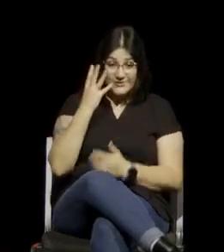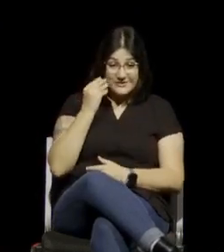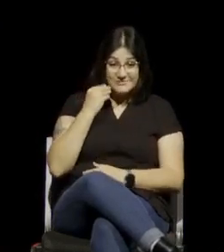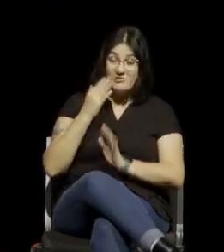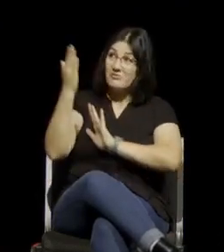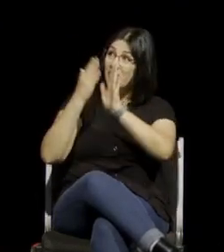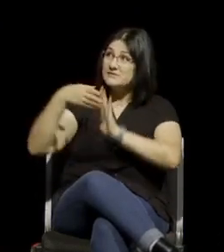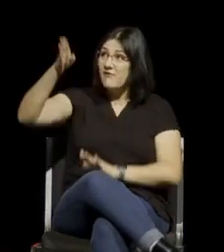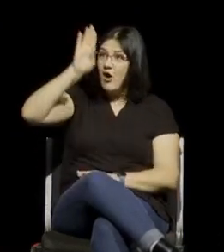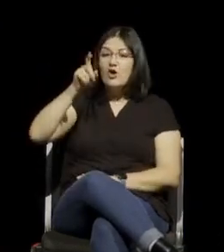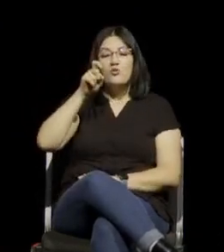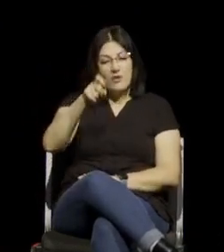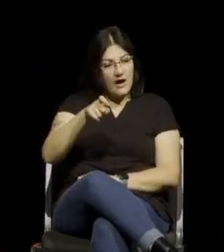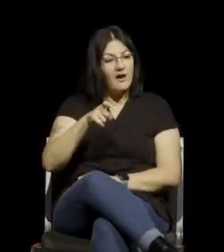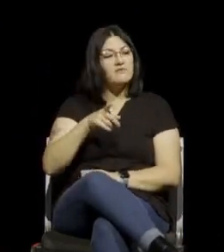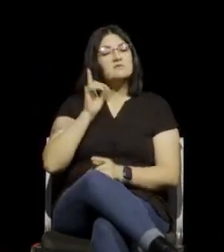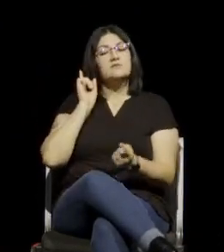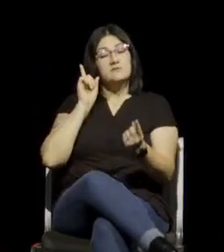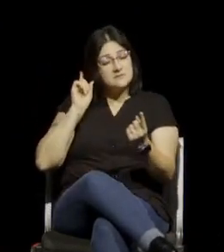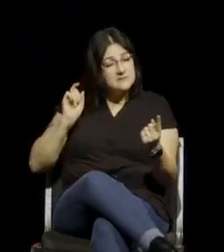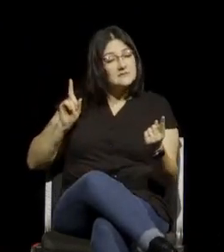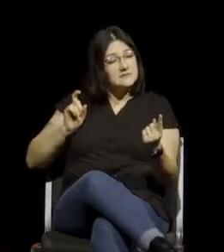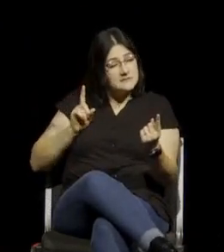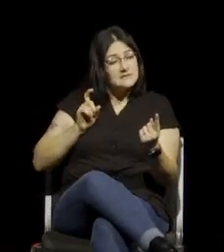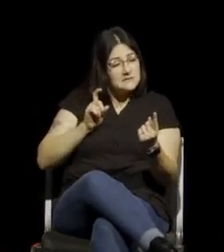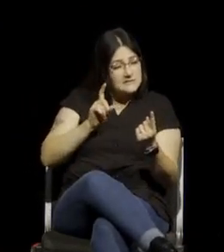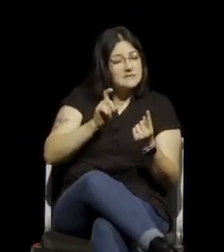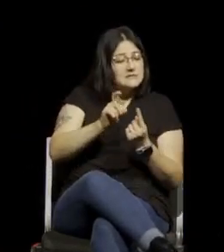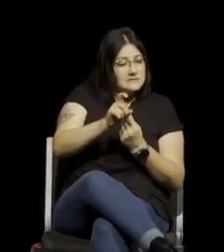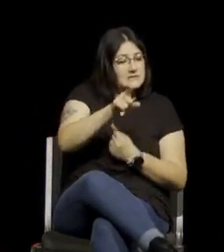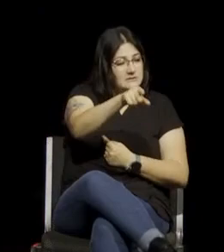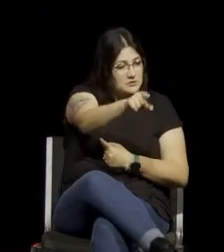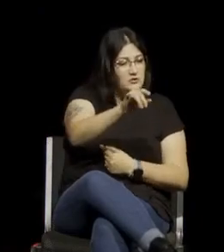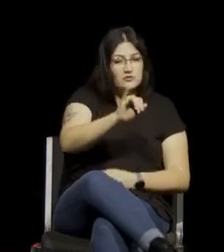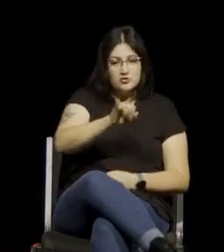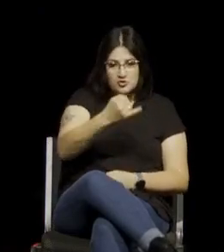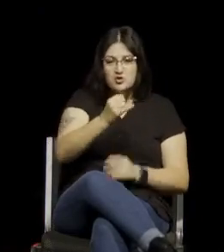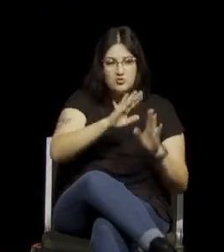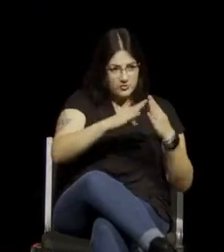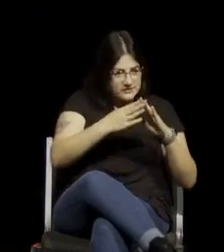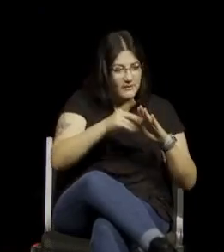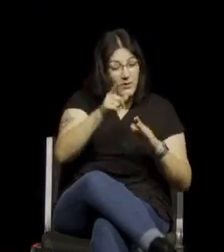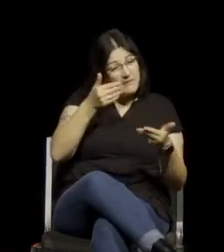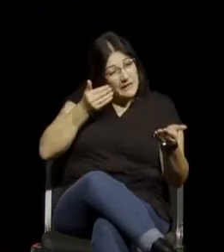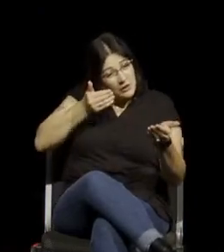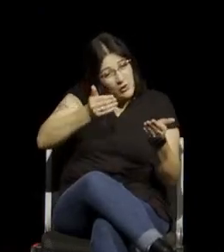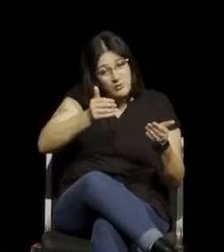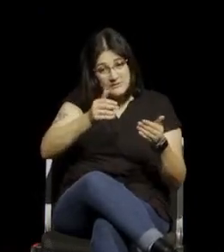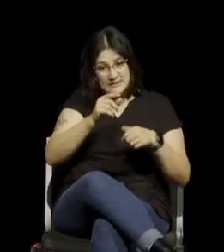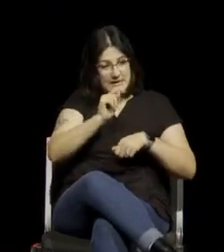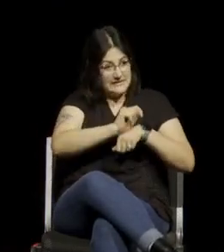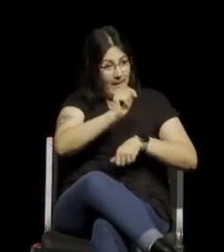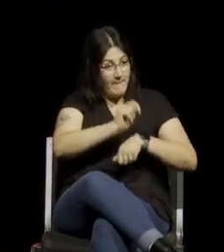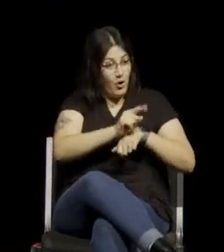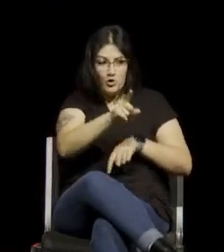of God, you got to go to Jerusalem, to the temple as close as you could to pray and seek God. And you couldn't speak to God